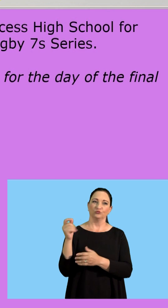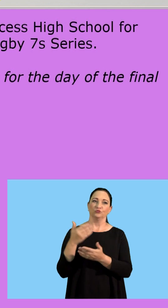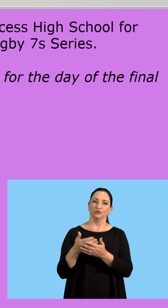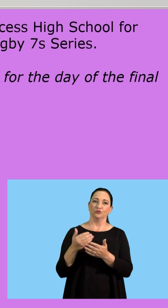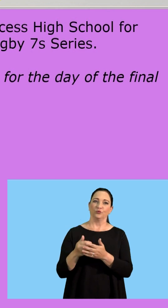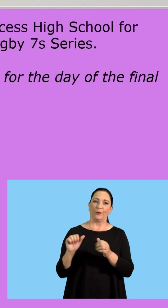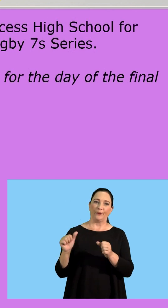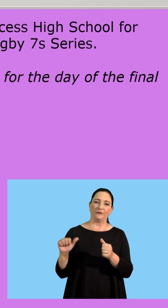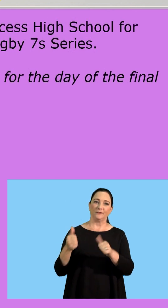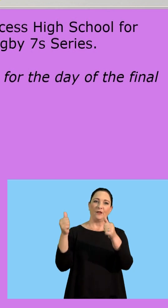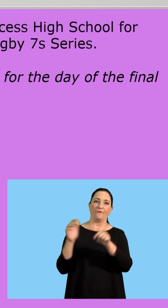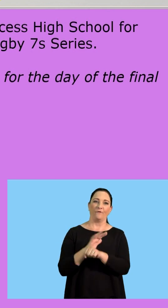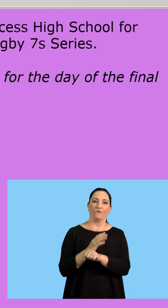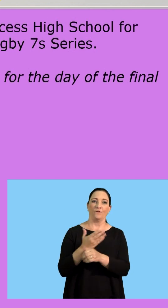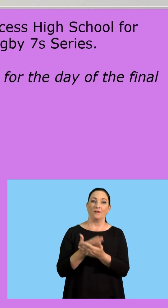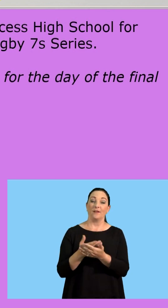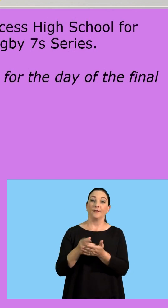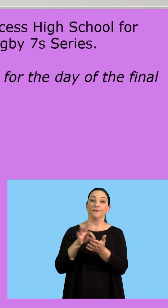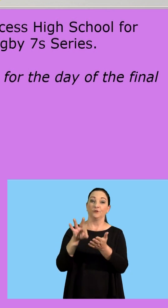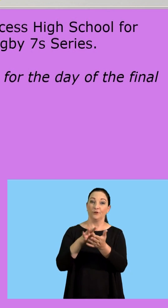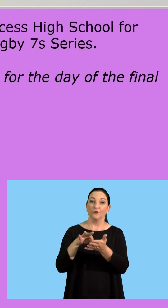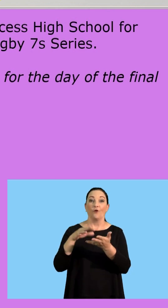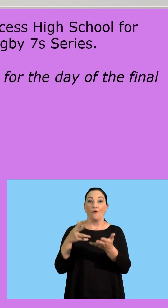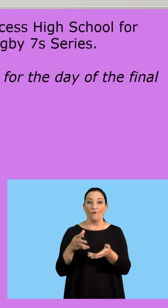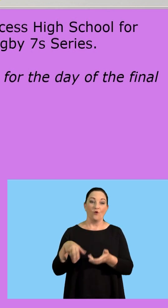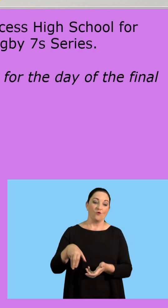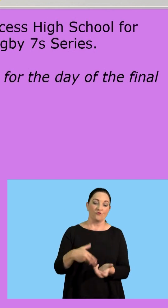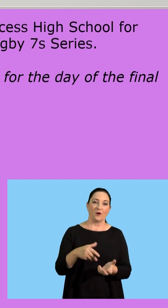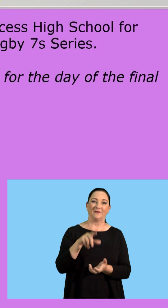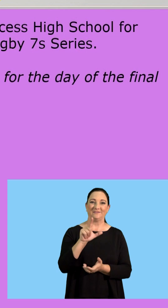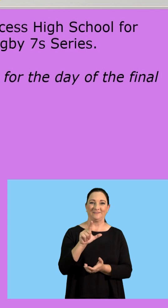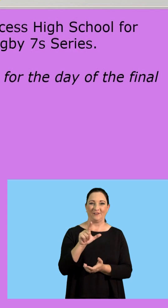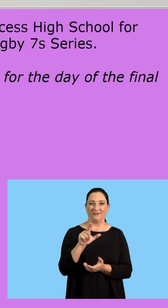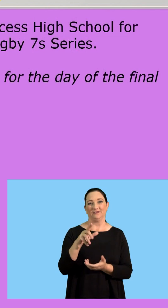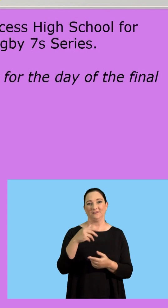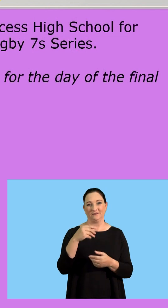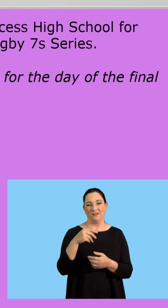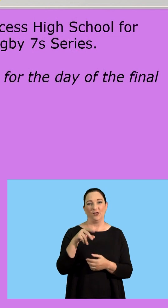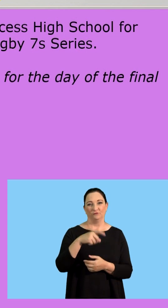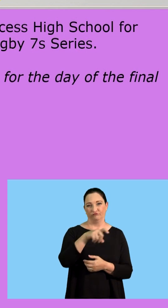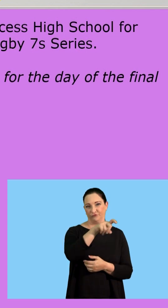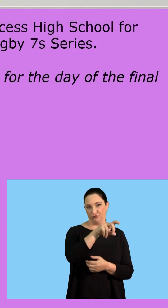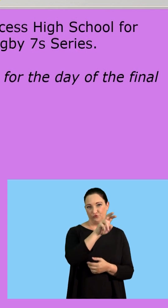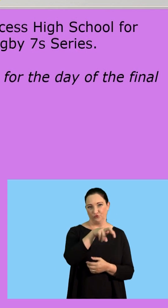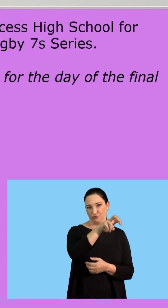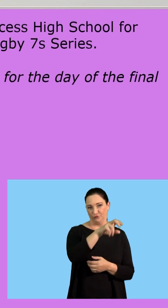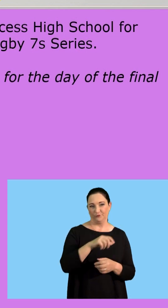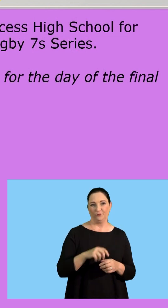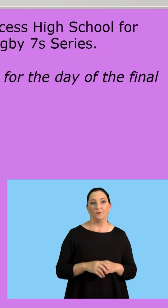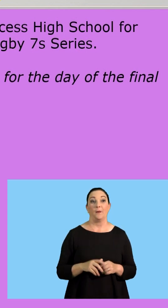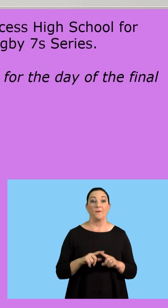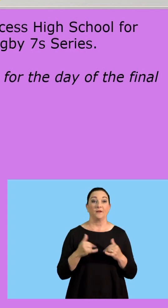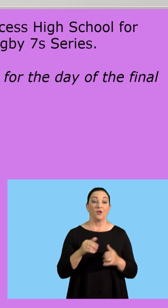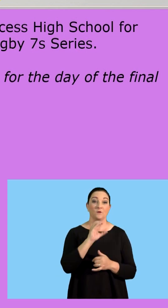register for the High School Rugby Sevens series. Now there's a statement that indicates the weather forecast